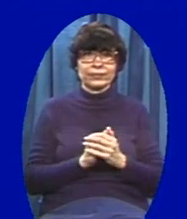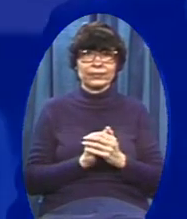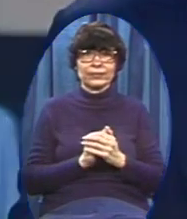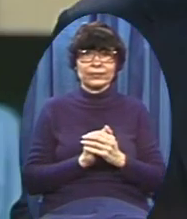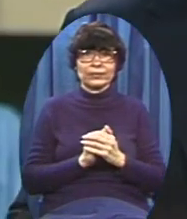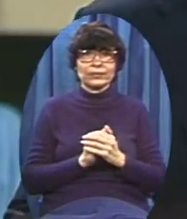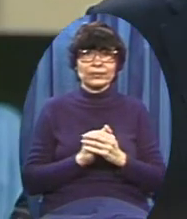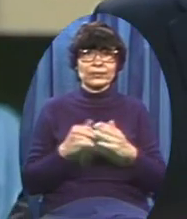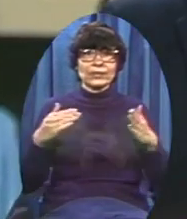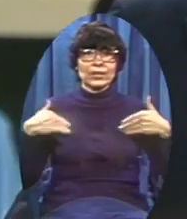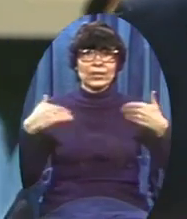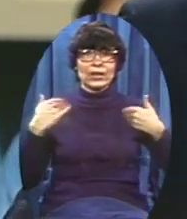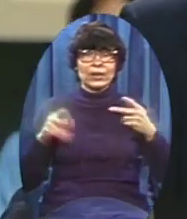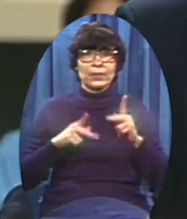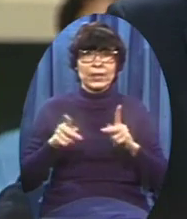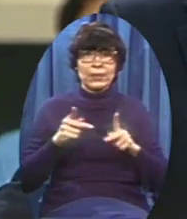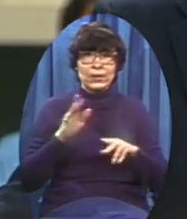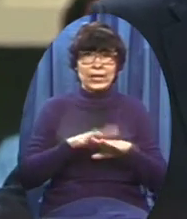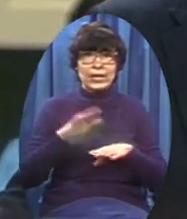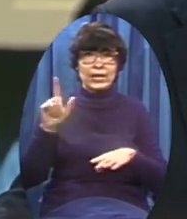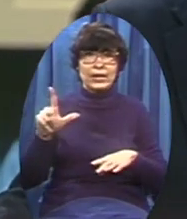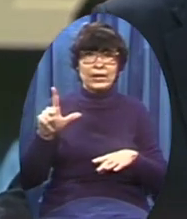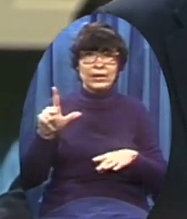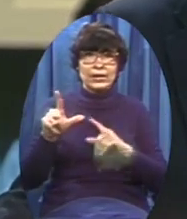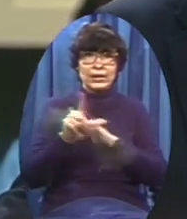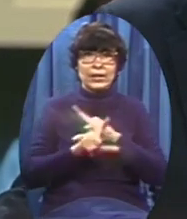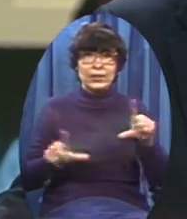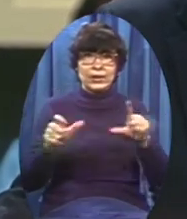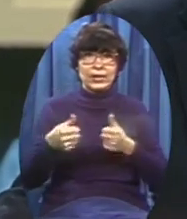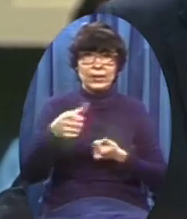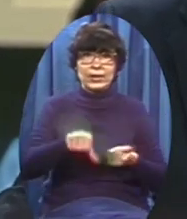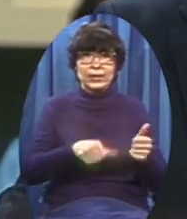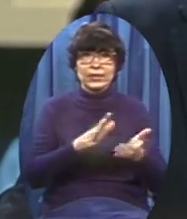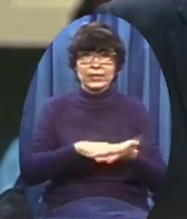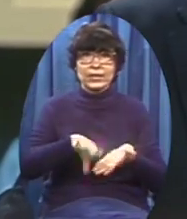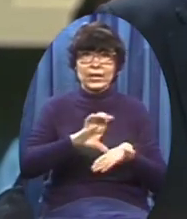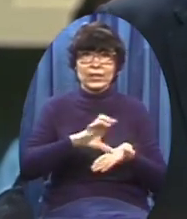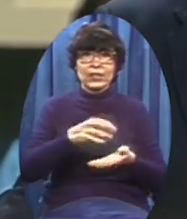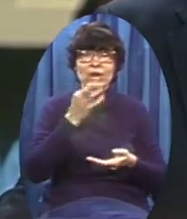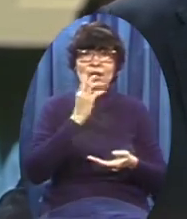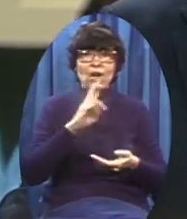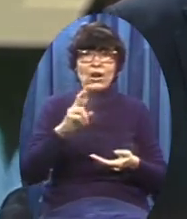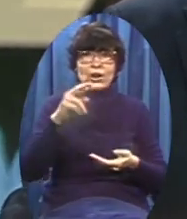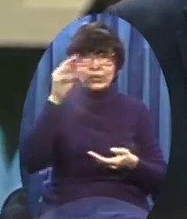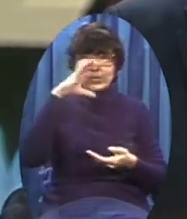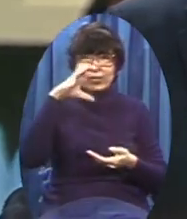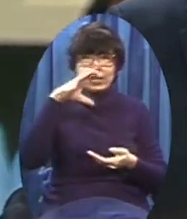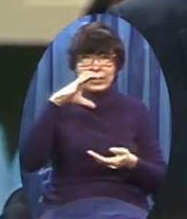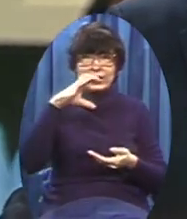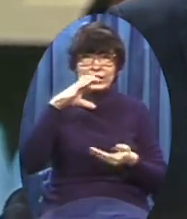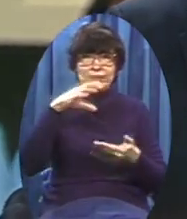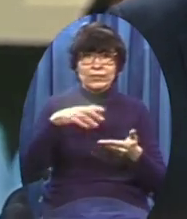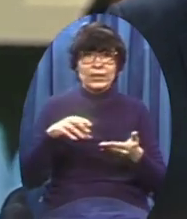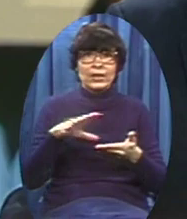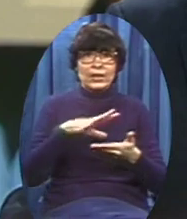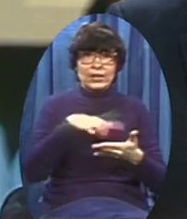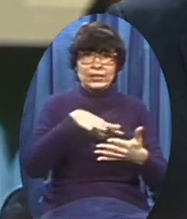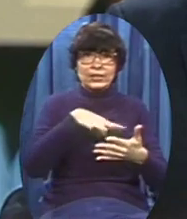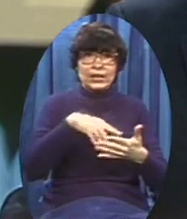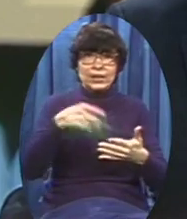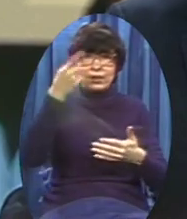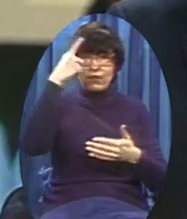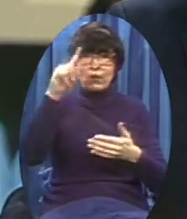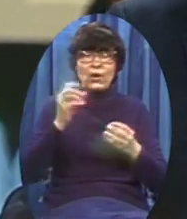Young people at Liberty are studying for a multiplicity of things. We have 42 majors, and this fall we're adding a pre-law